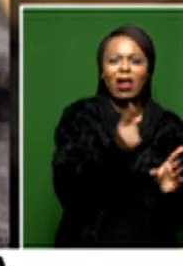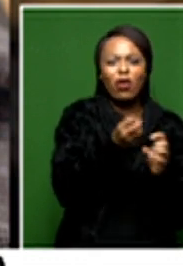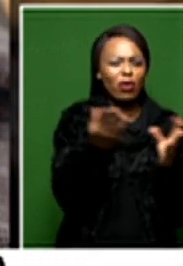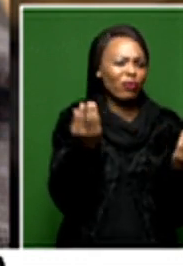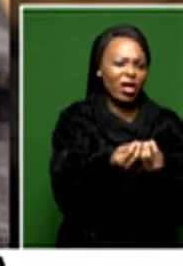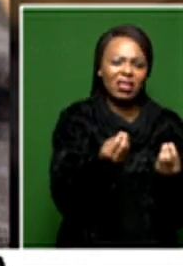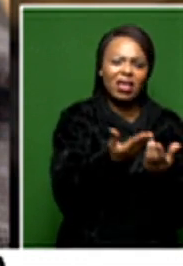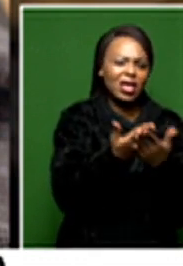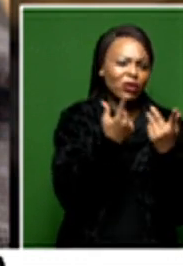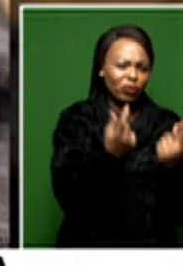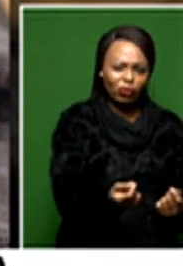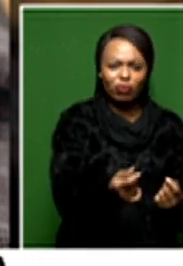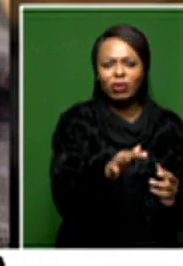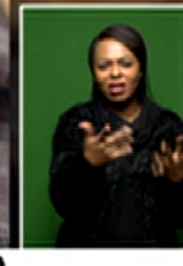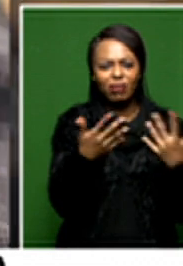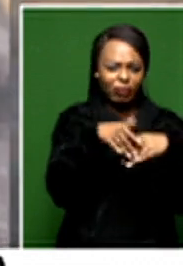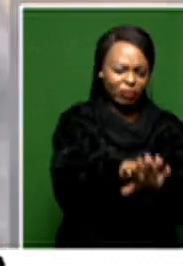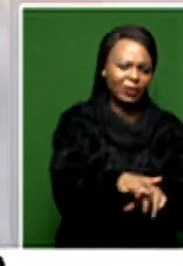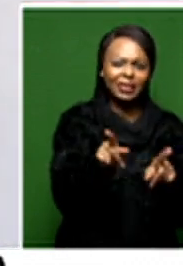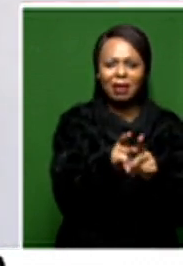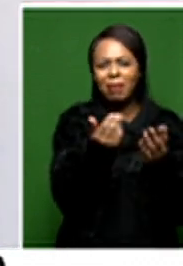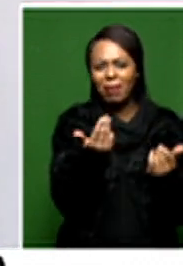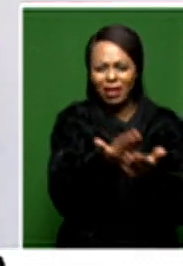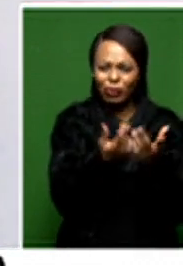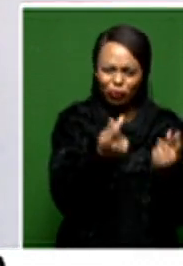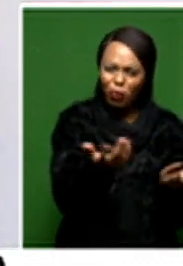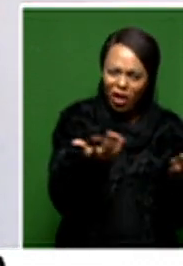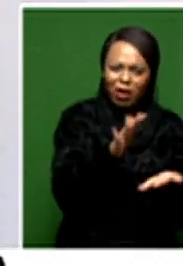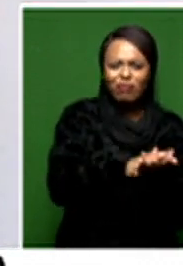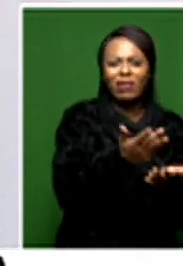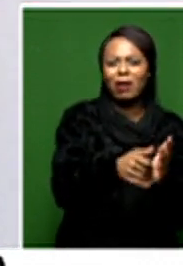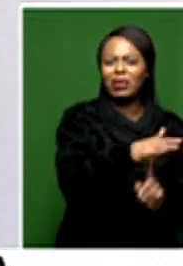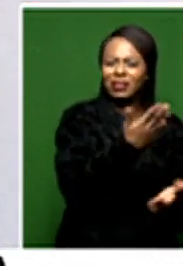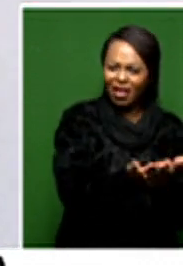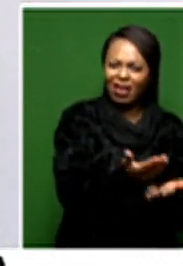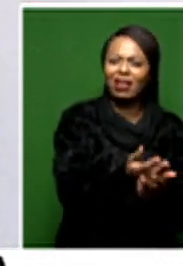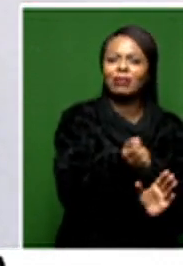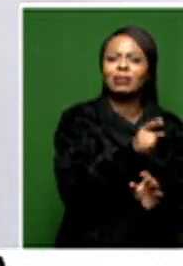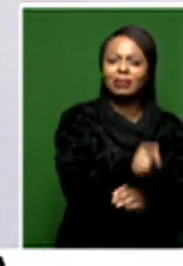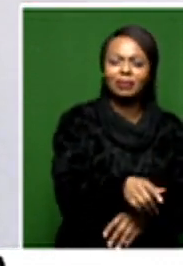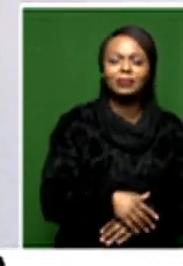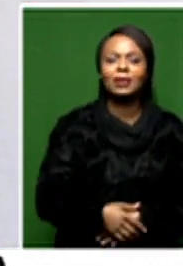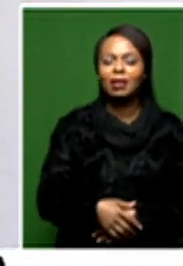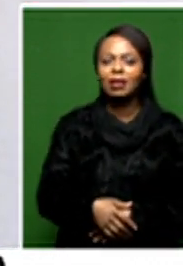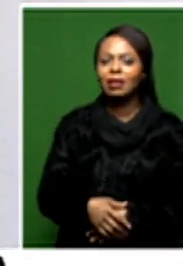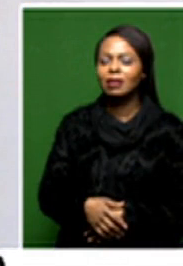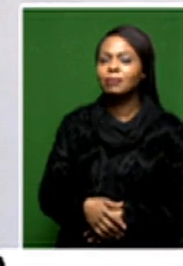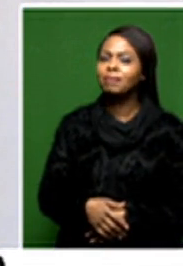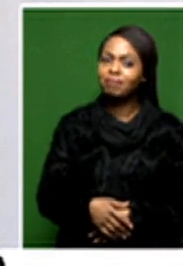with mealie-pap, all of it on the fire. Yeah. So I think for the meat